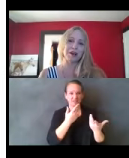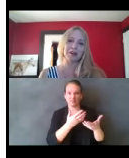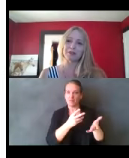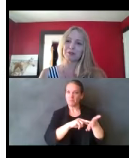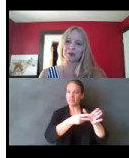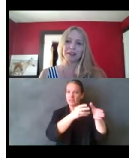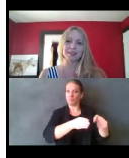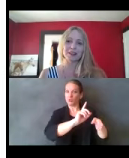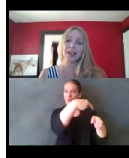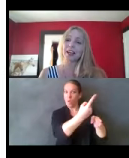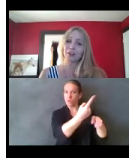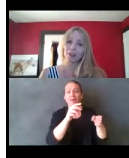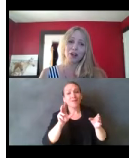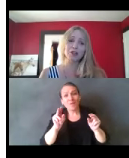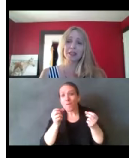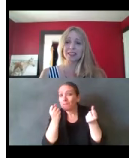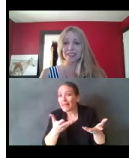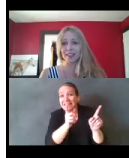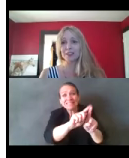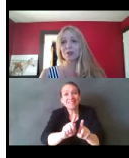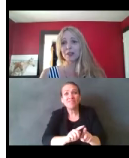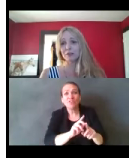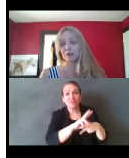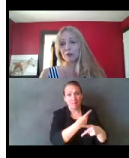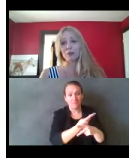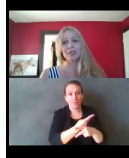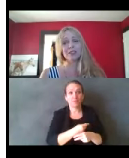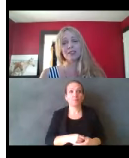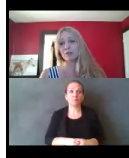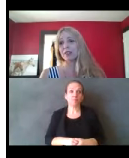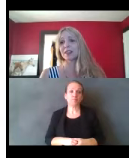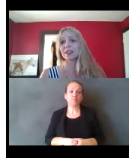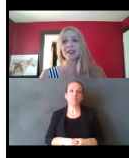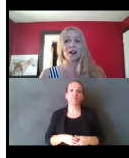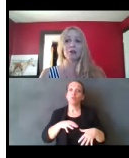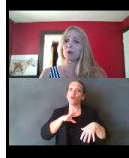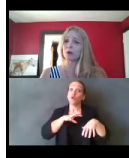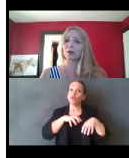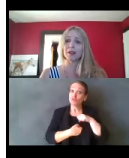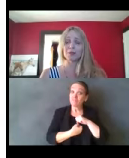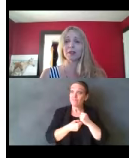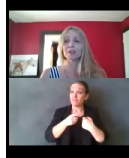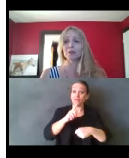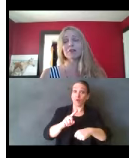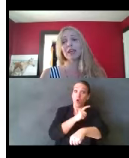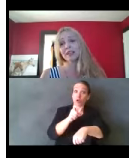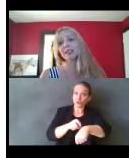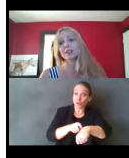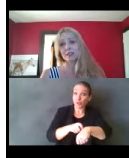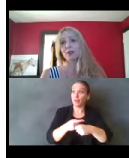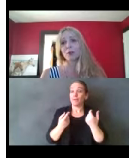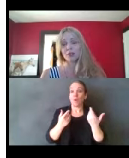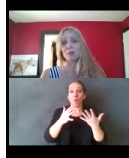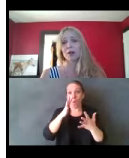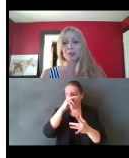in a lot of different ways. Long-term extended grief or really significant, again, out of order, unexpected grief can lead